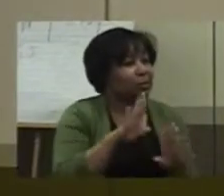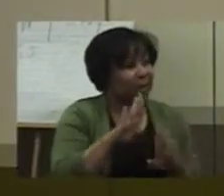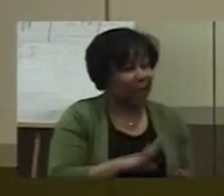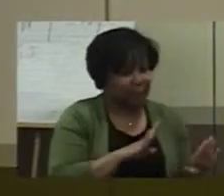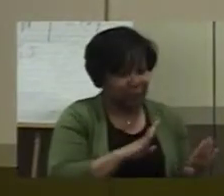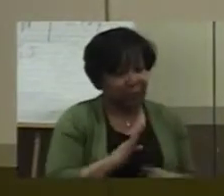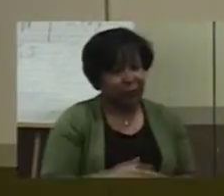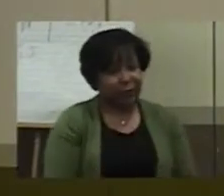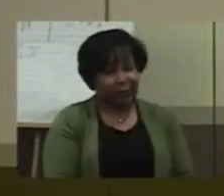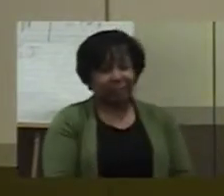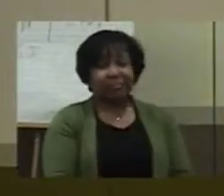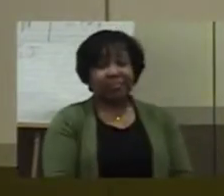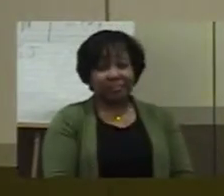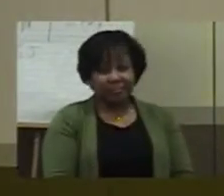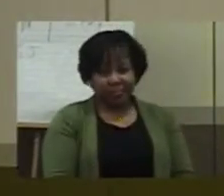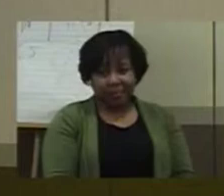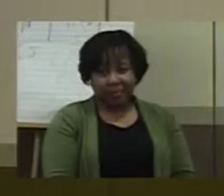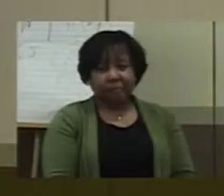behavior.